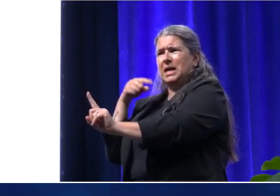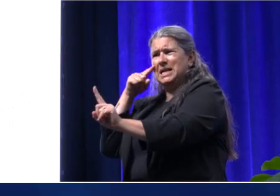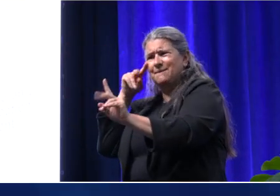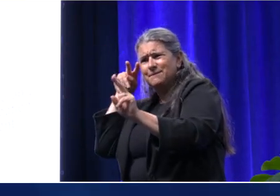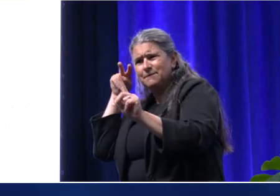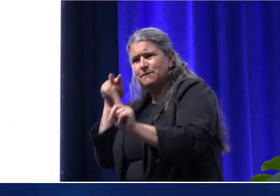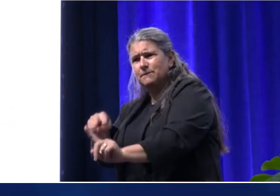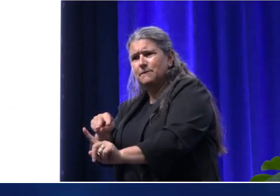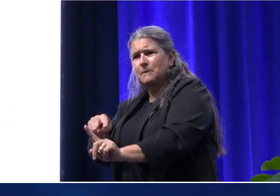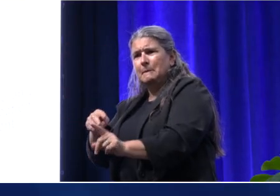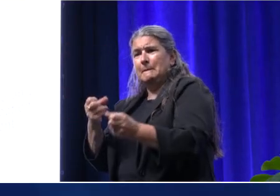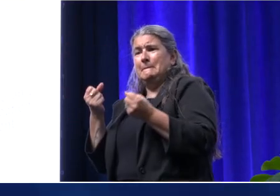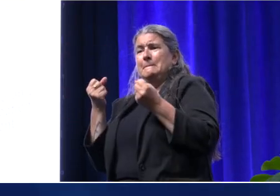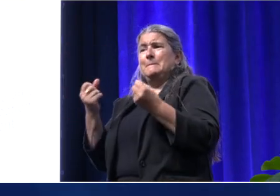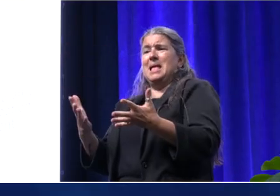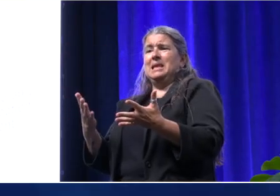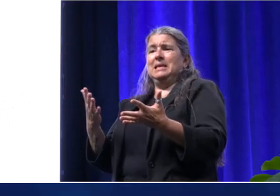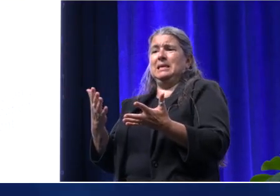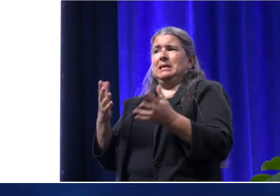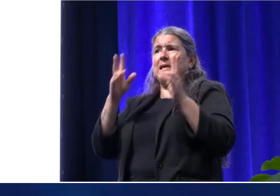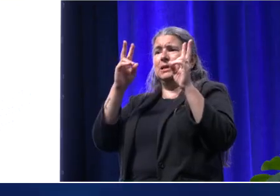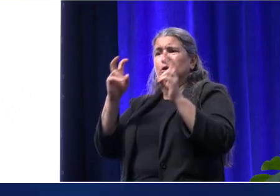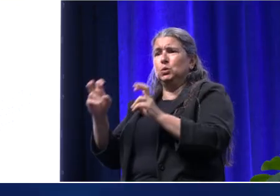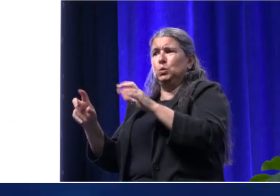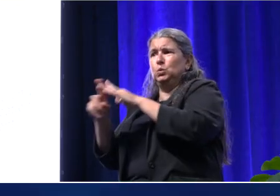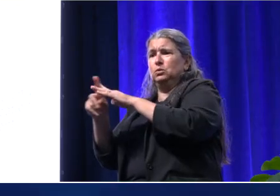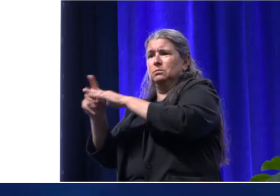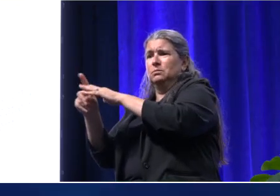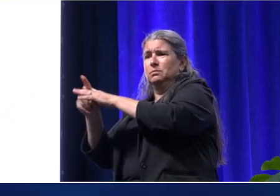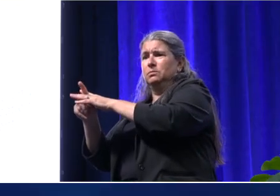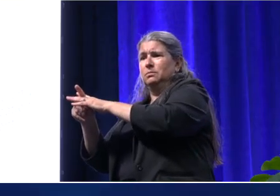are a lot of other harms associated with